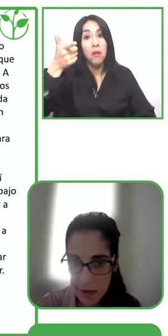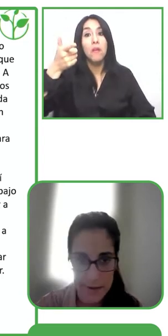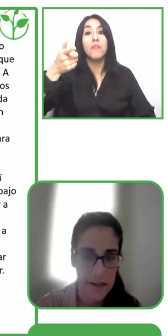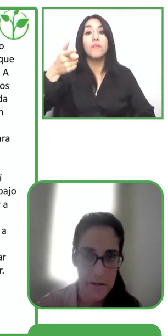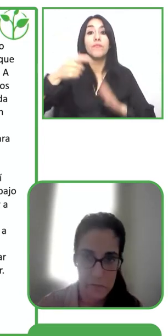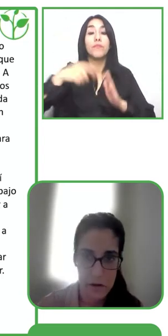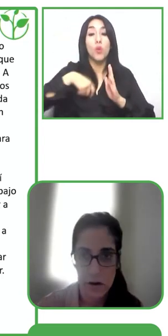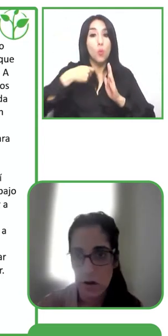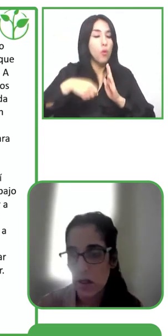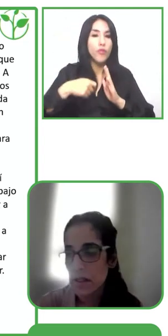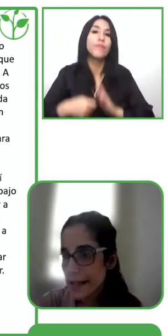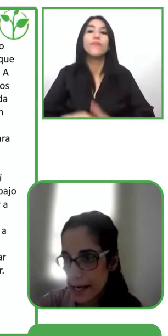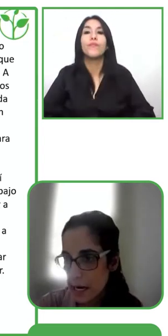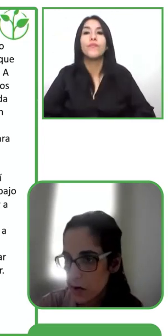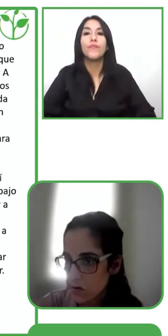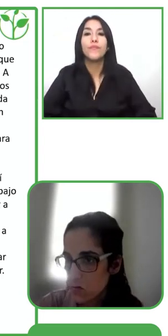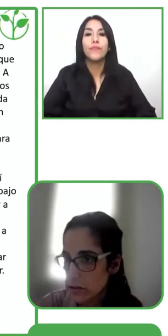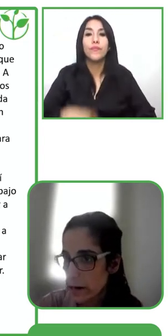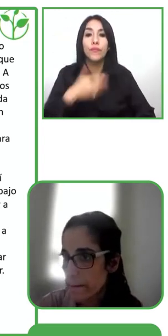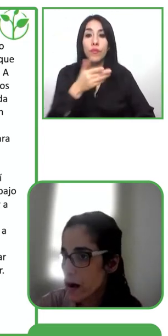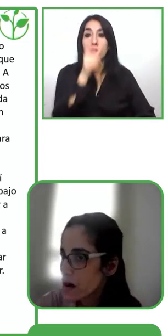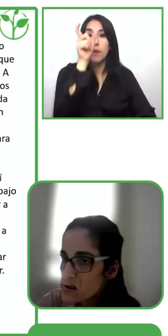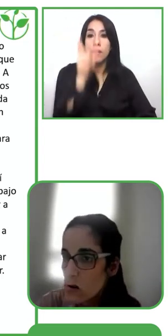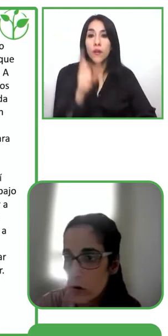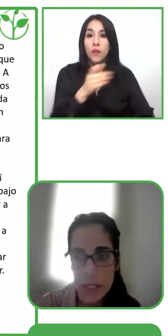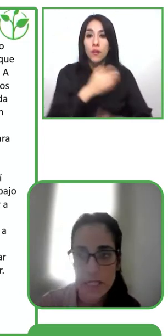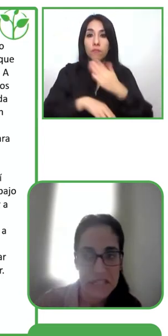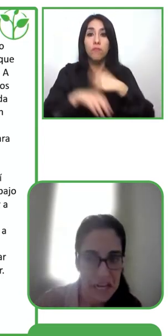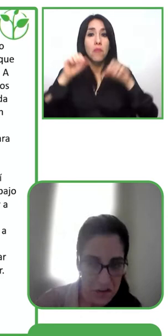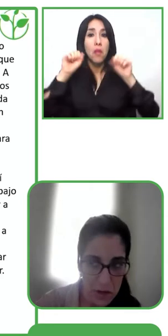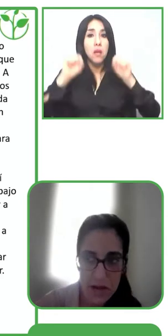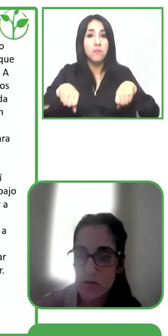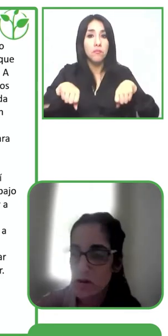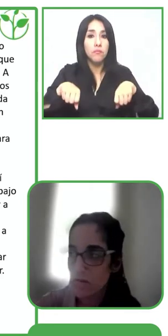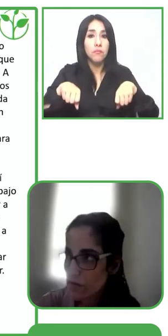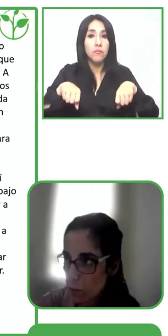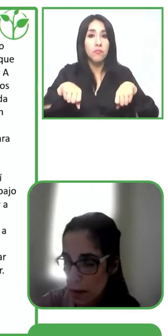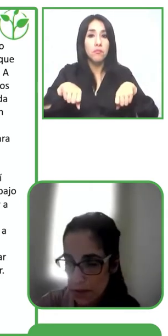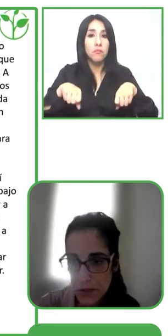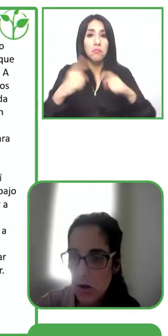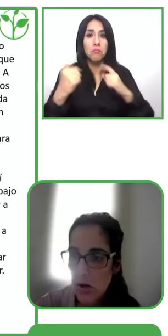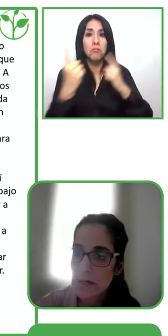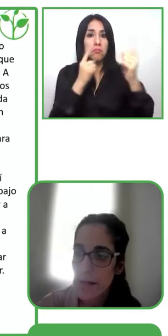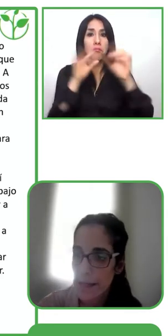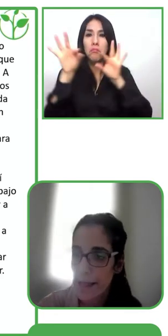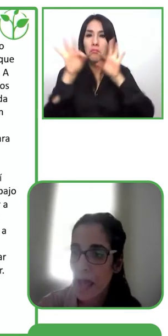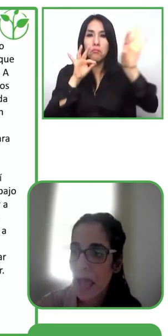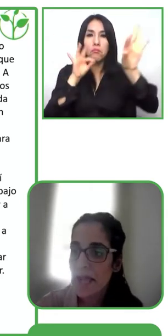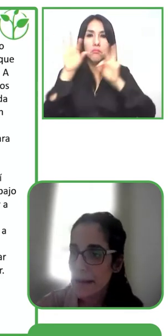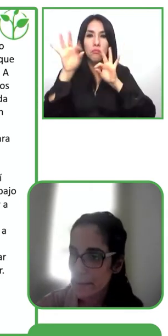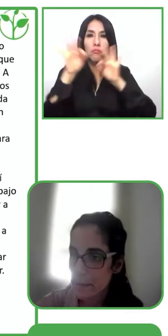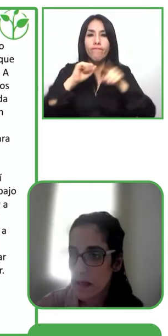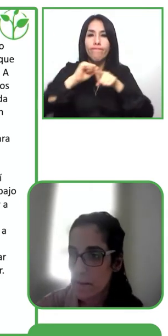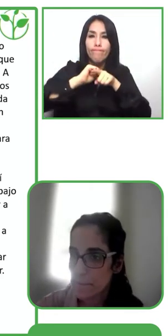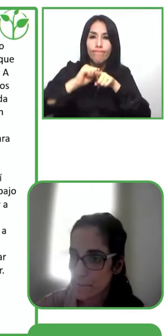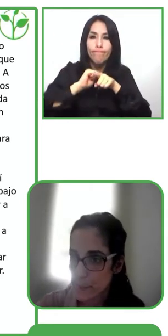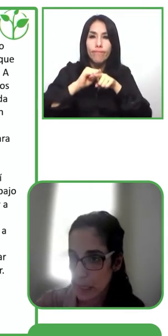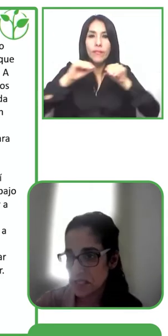afterwards we put them in contact with other companies so that they can have a job or develop